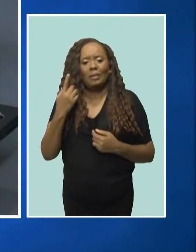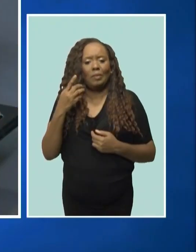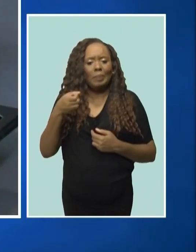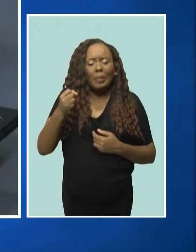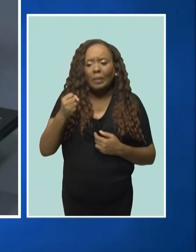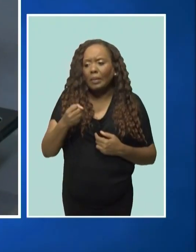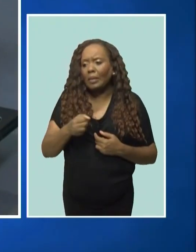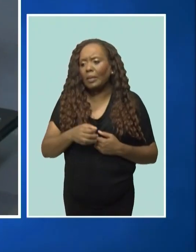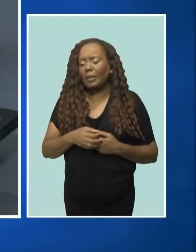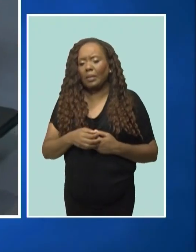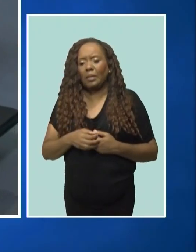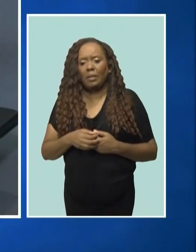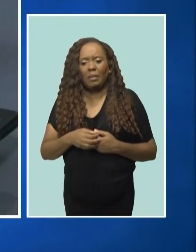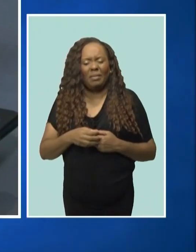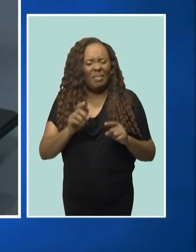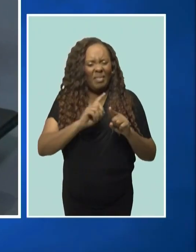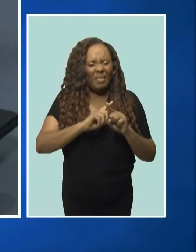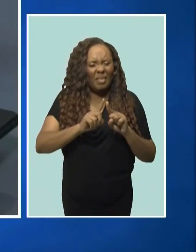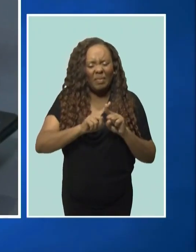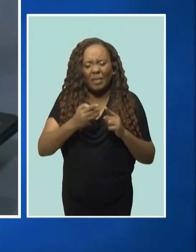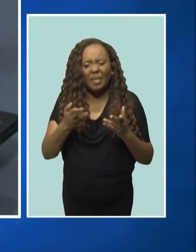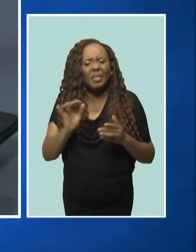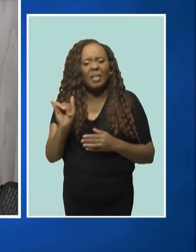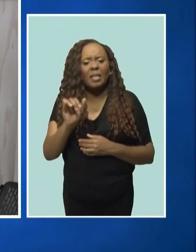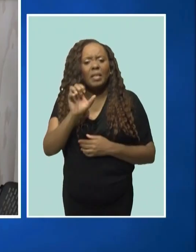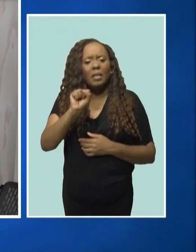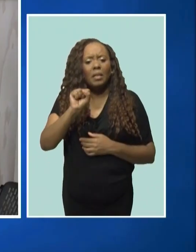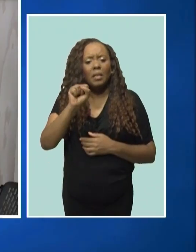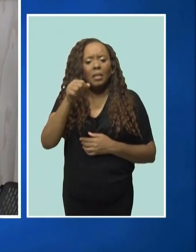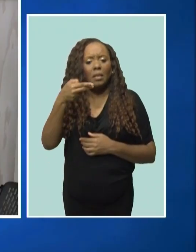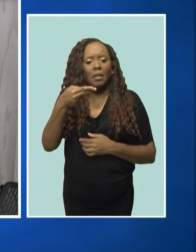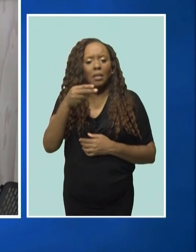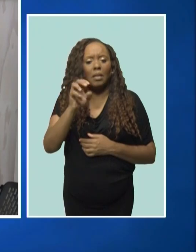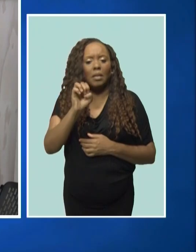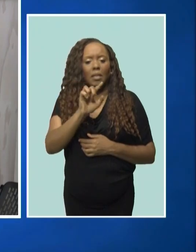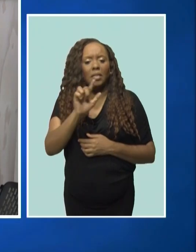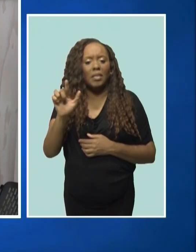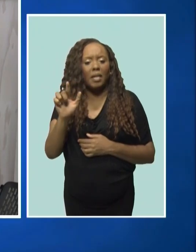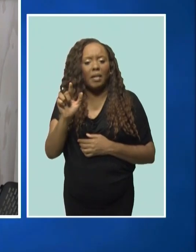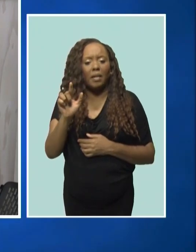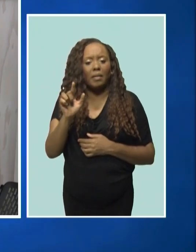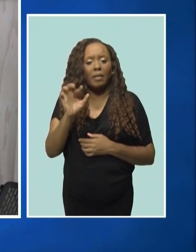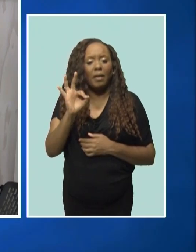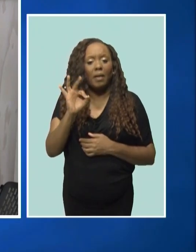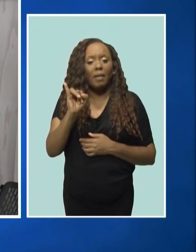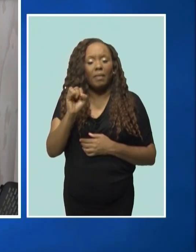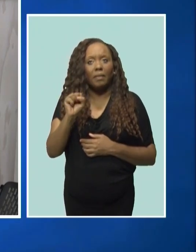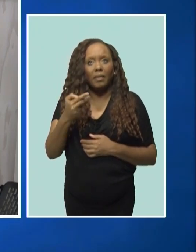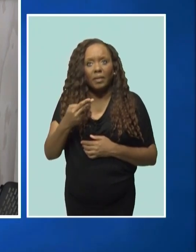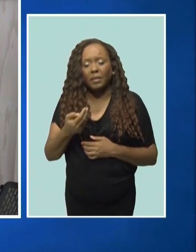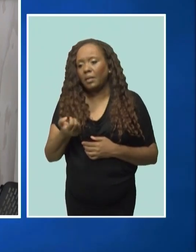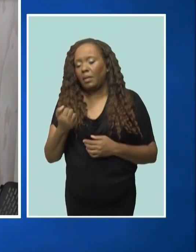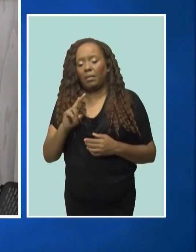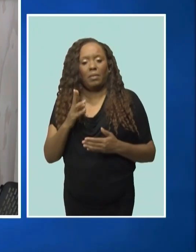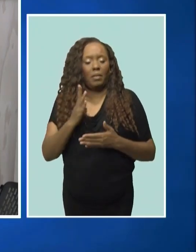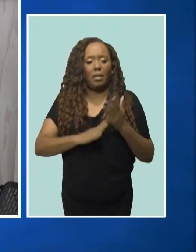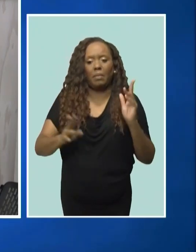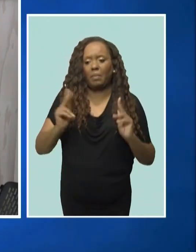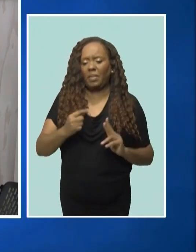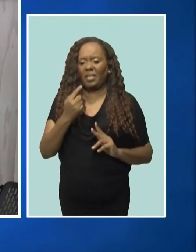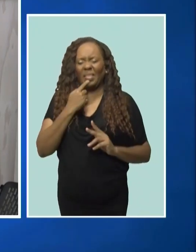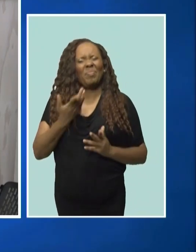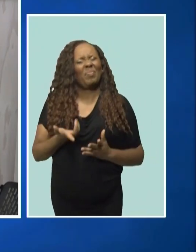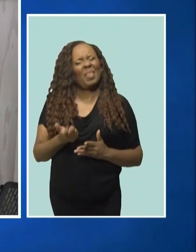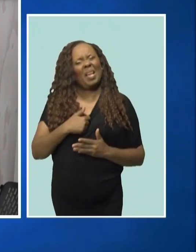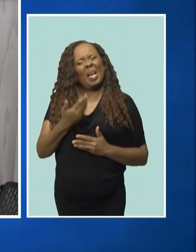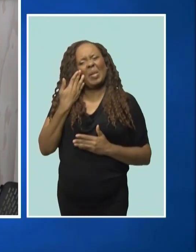They may be hesitant about trying food in general from places because they're not sure that it's prepared with love and care and